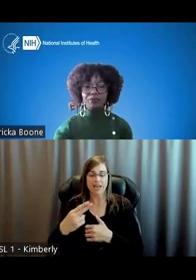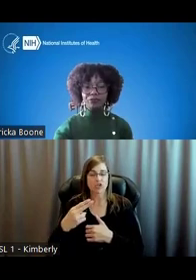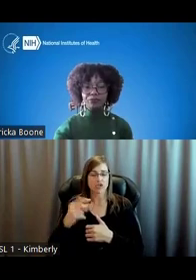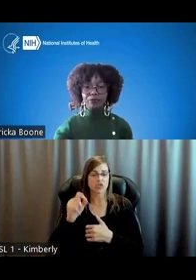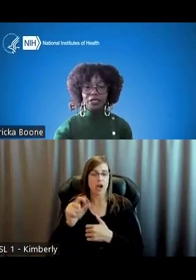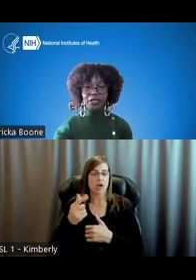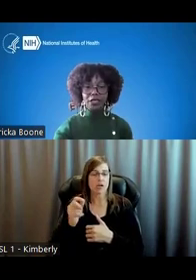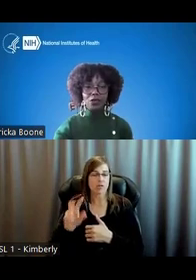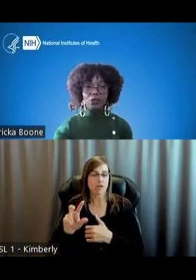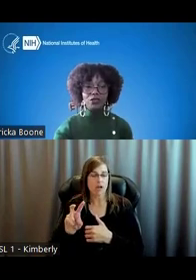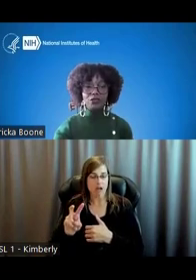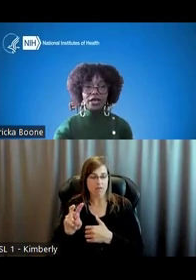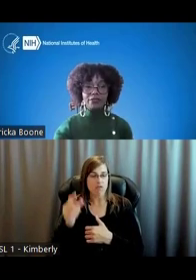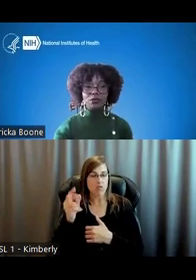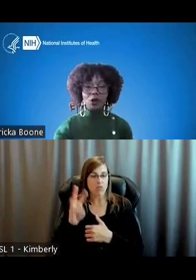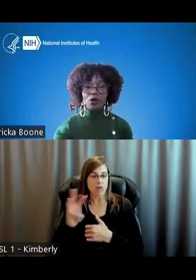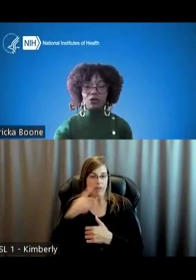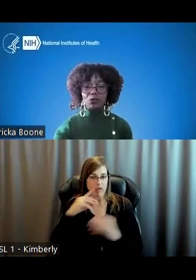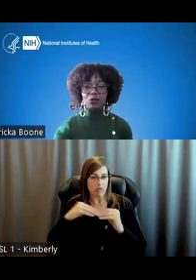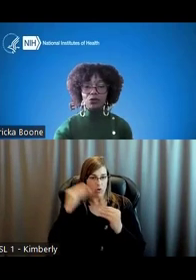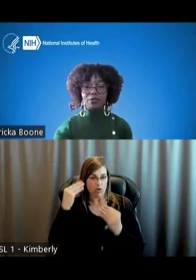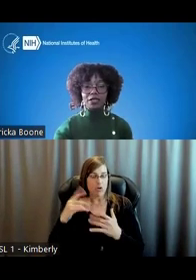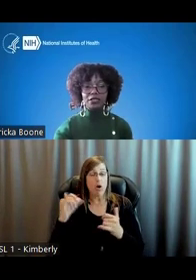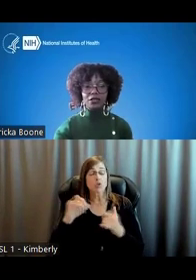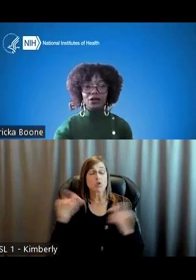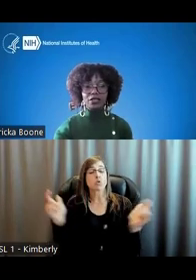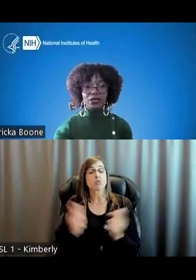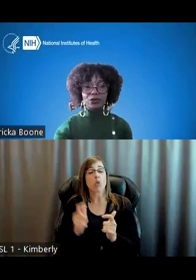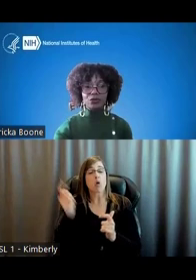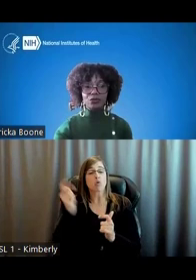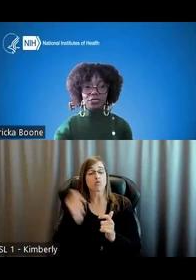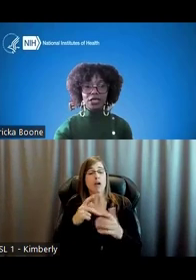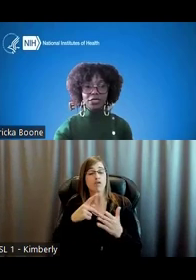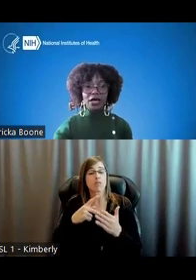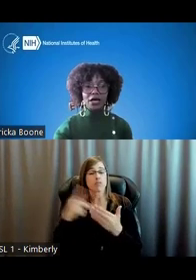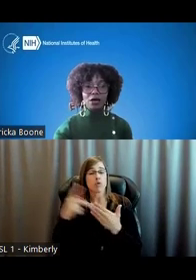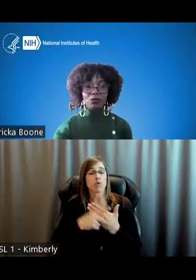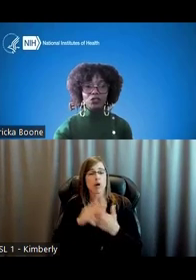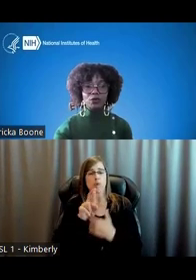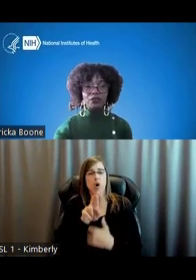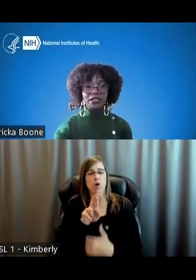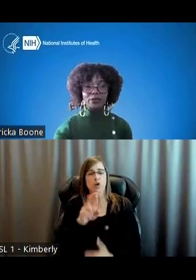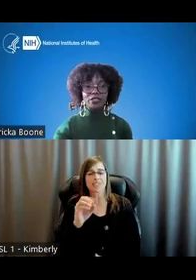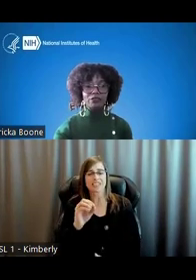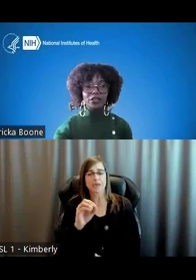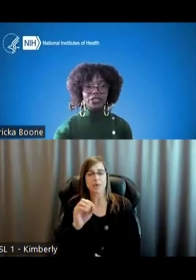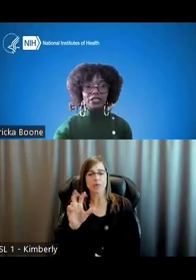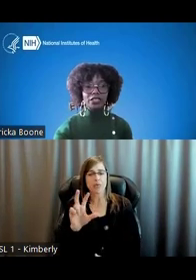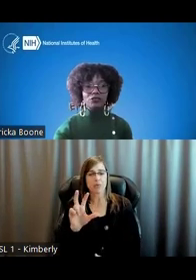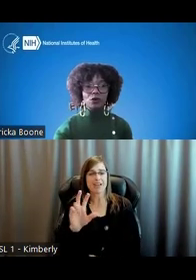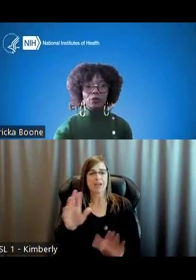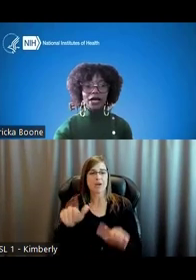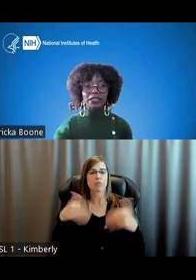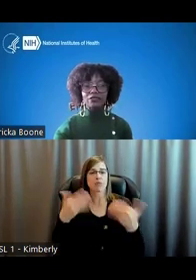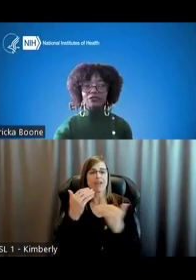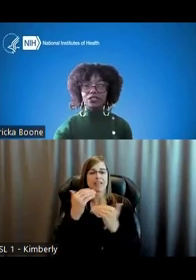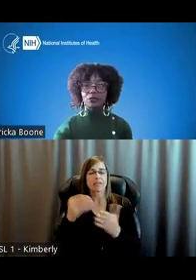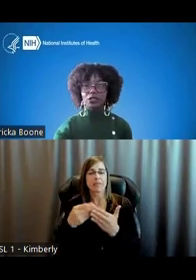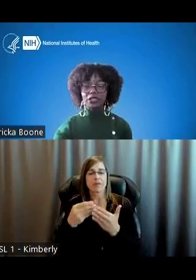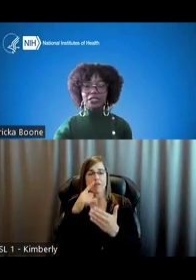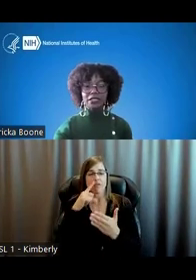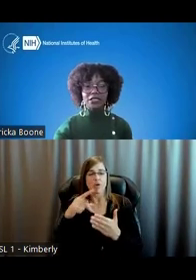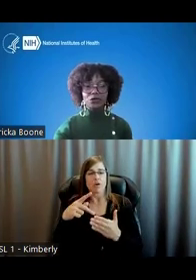information. We also have small grant programs like the R03, which provides limited funding for pilot